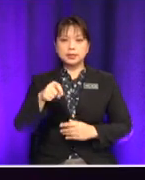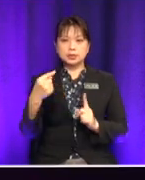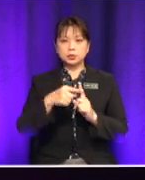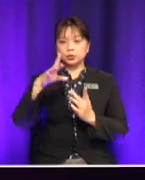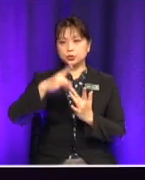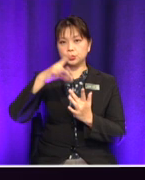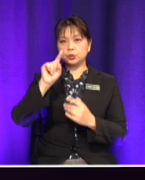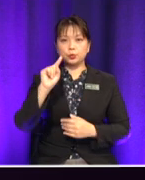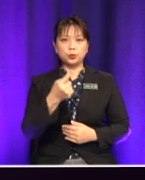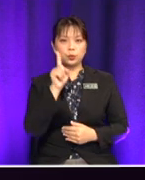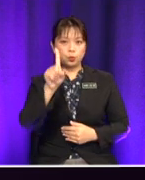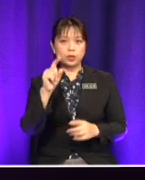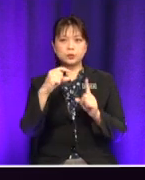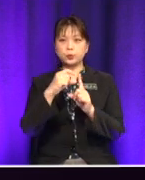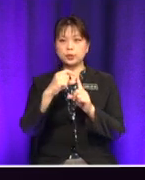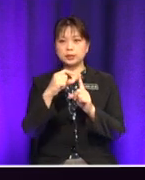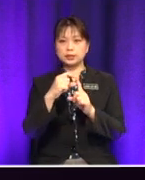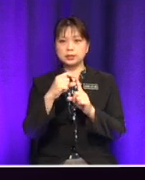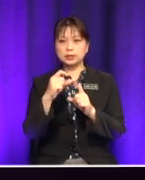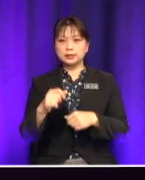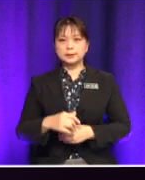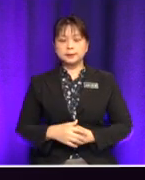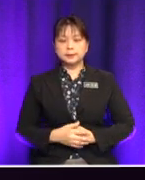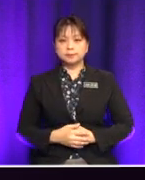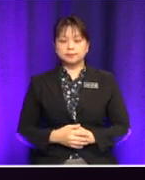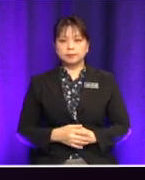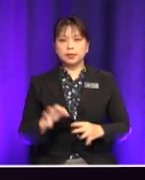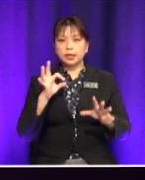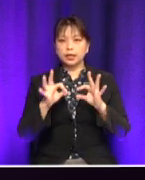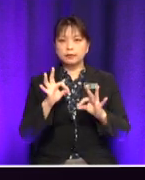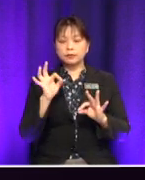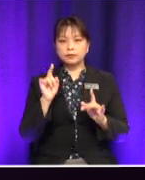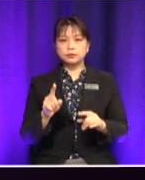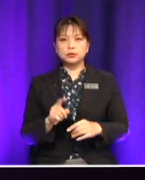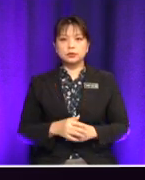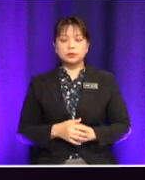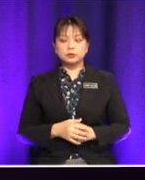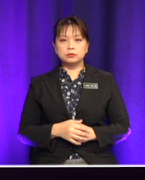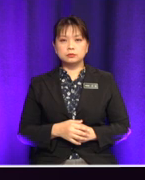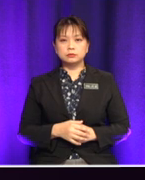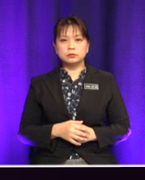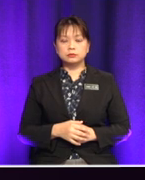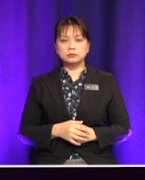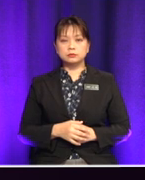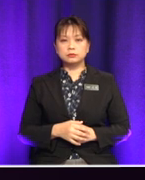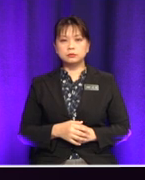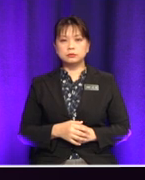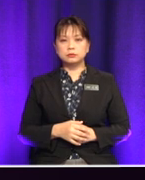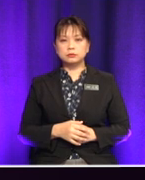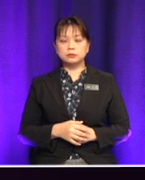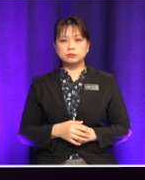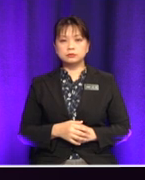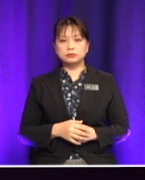choose one word. Just one? Just one. And if they screw up and if they are lost while listening to the